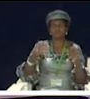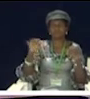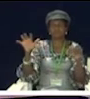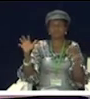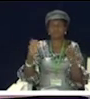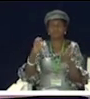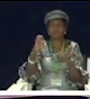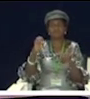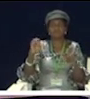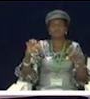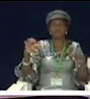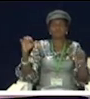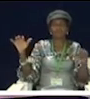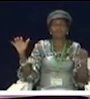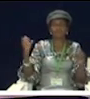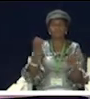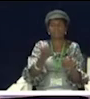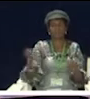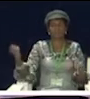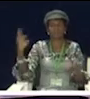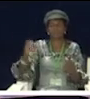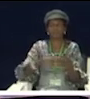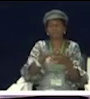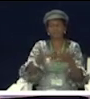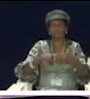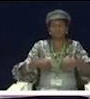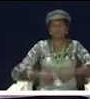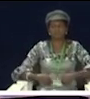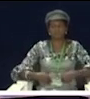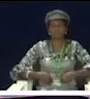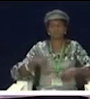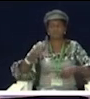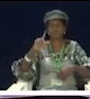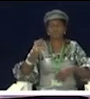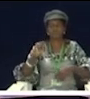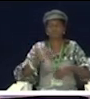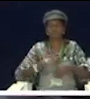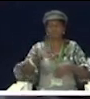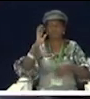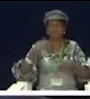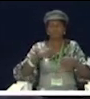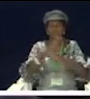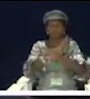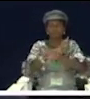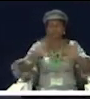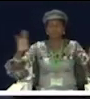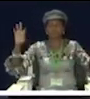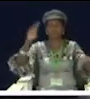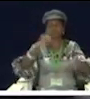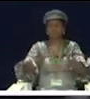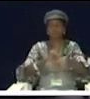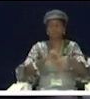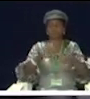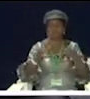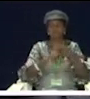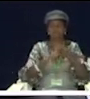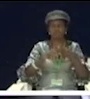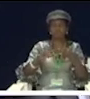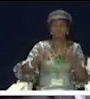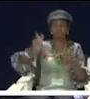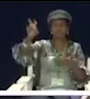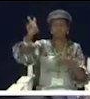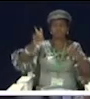by these young ones, and then I will have freedom to travel a little